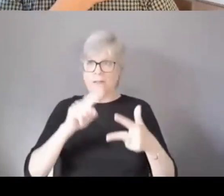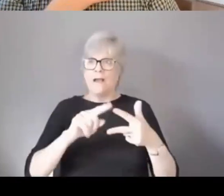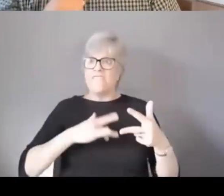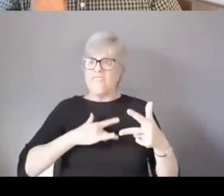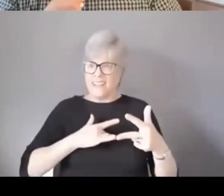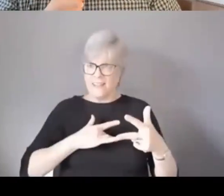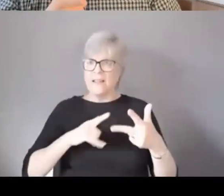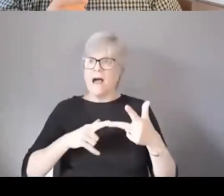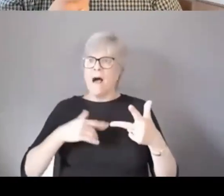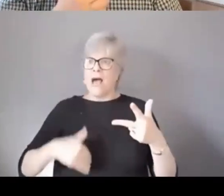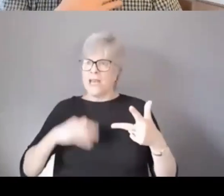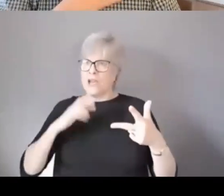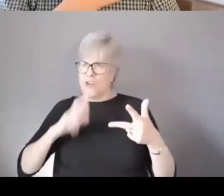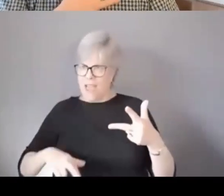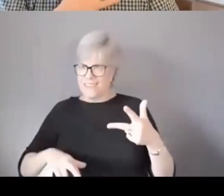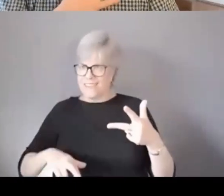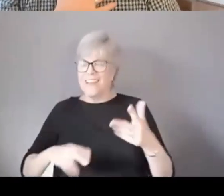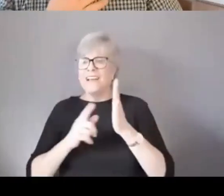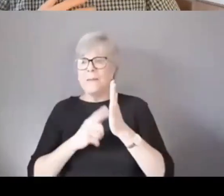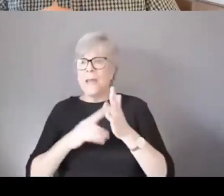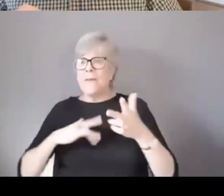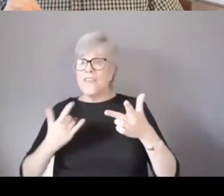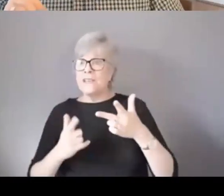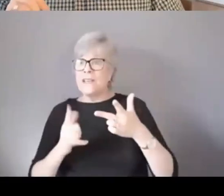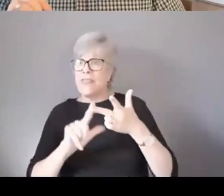body reacts. It feels the other way around, but I promise it's not.